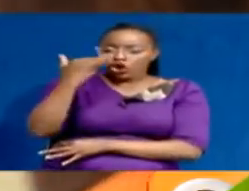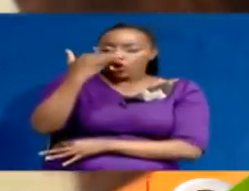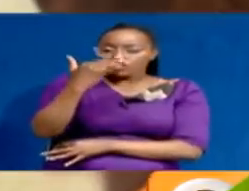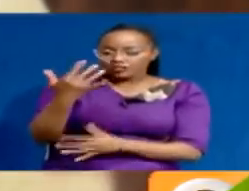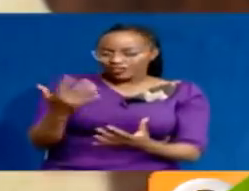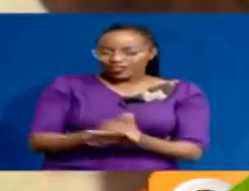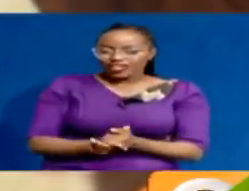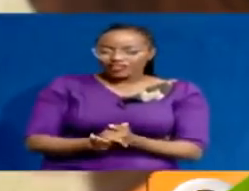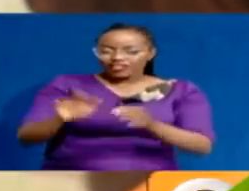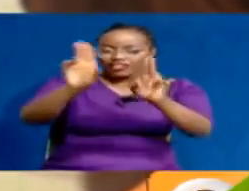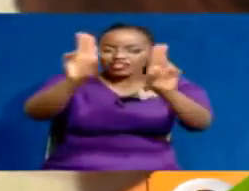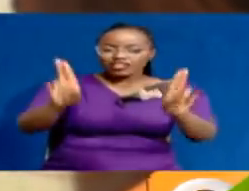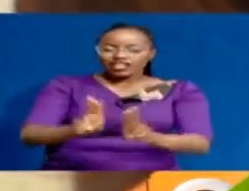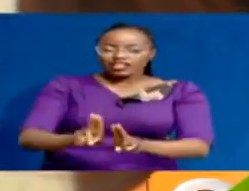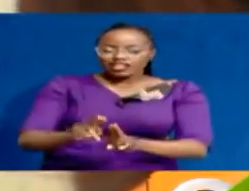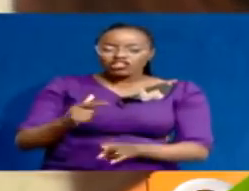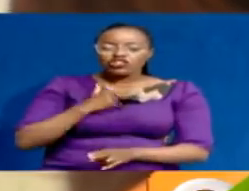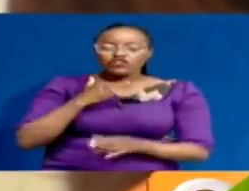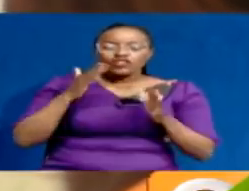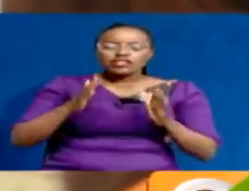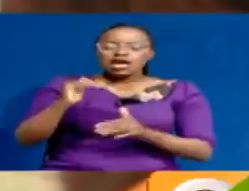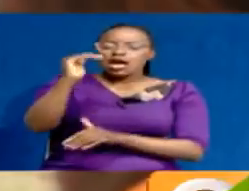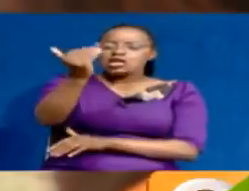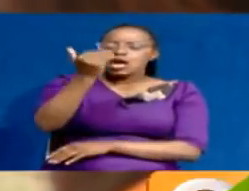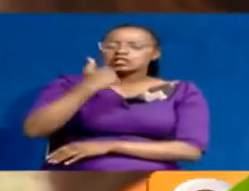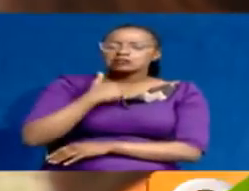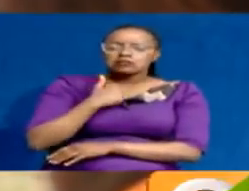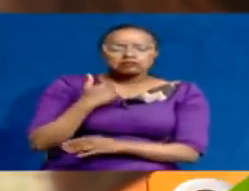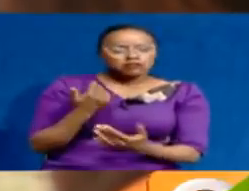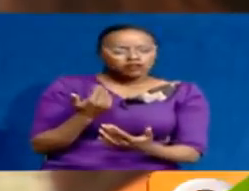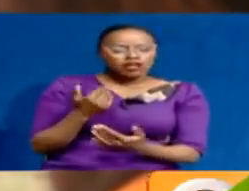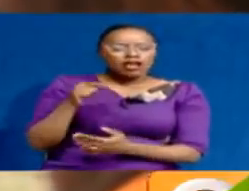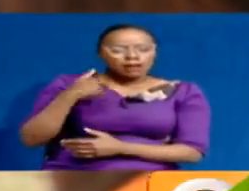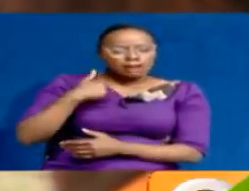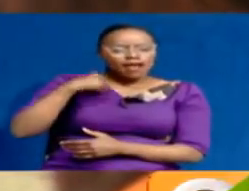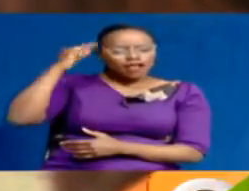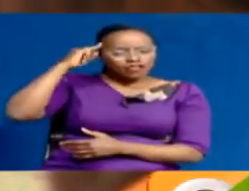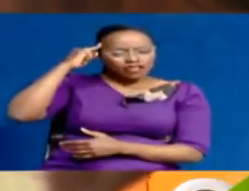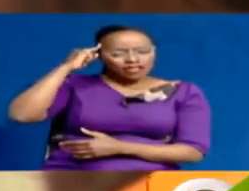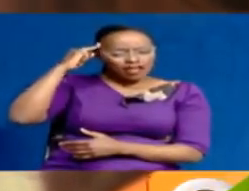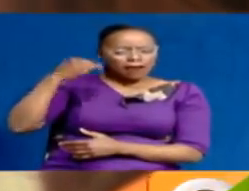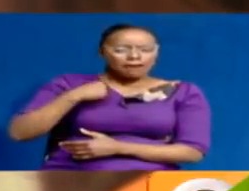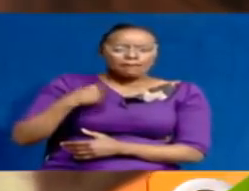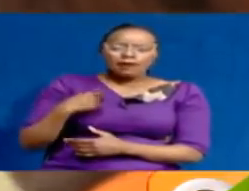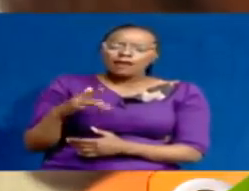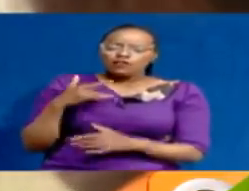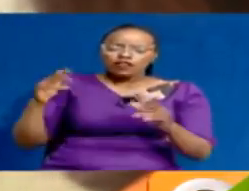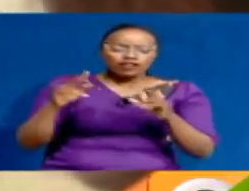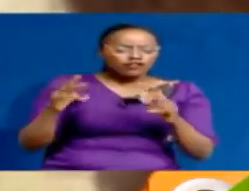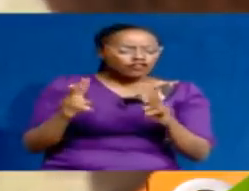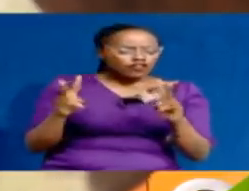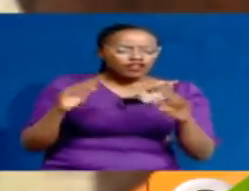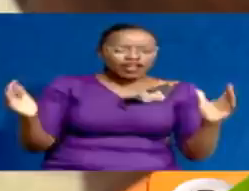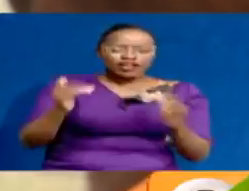oxygen. It was an international guest and they asked me, I think I am very encouraged